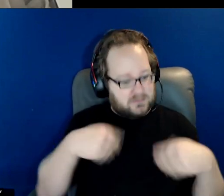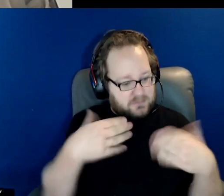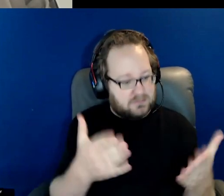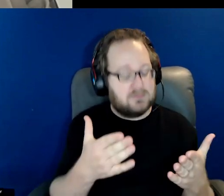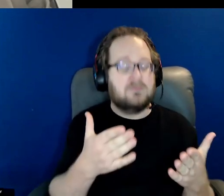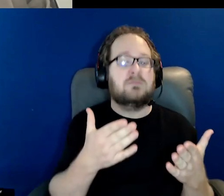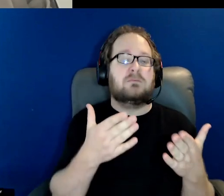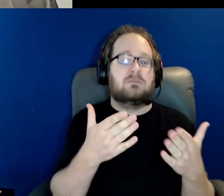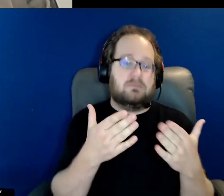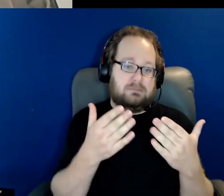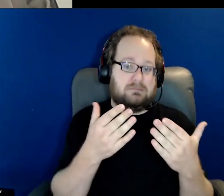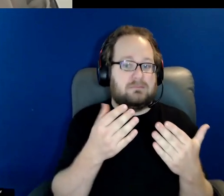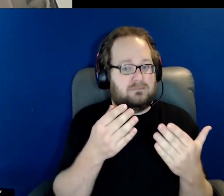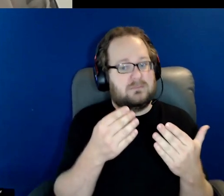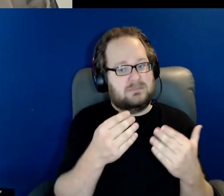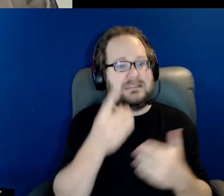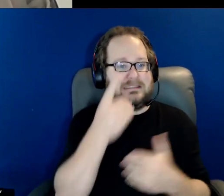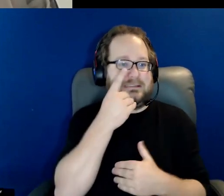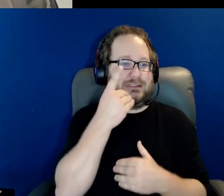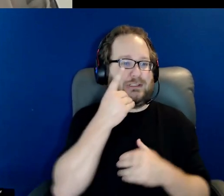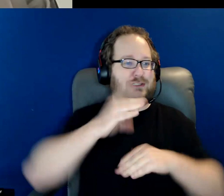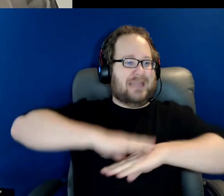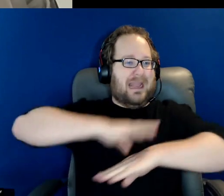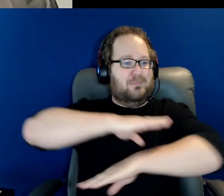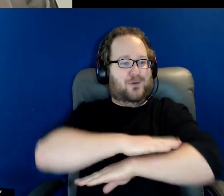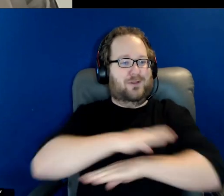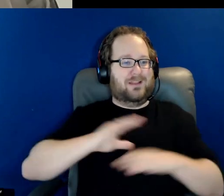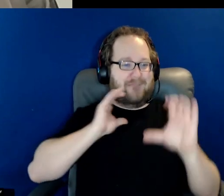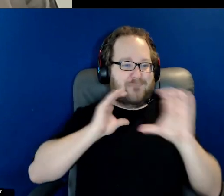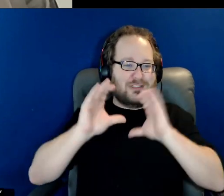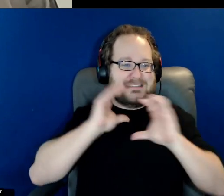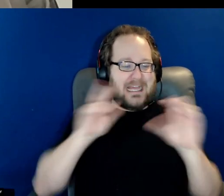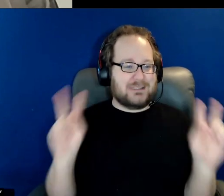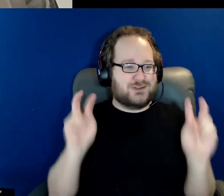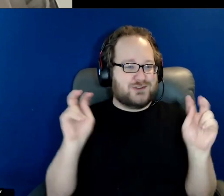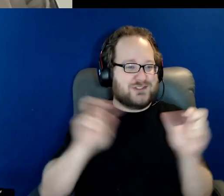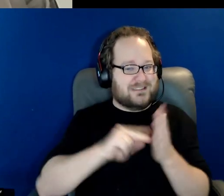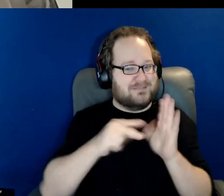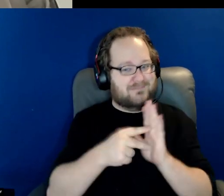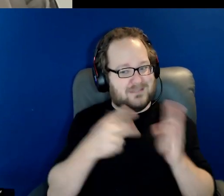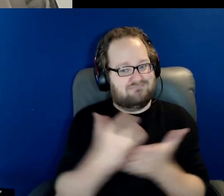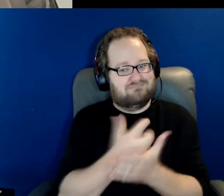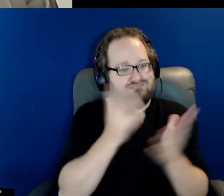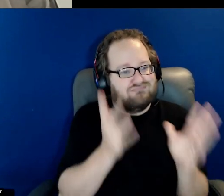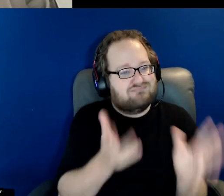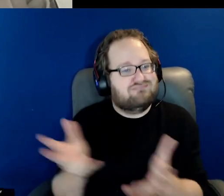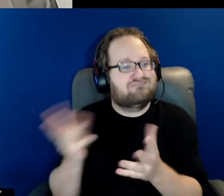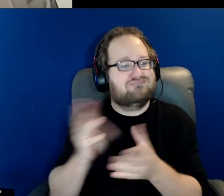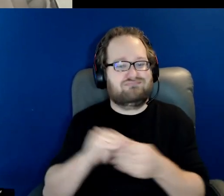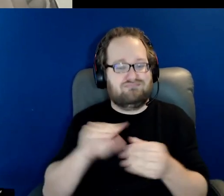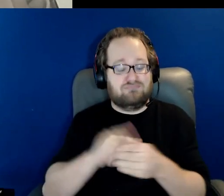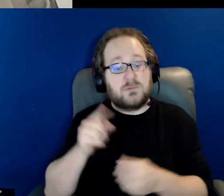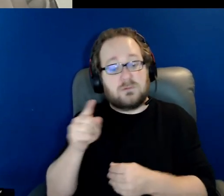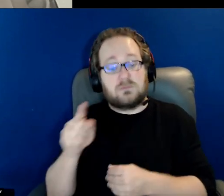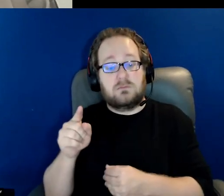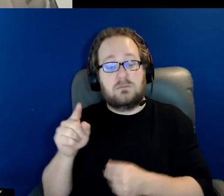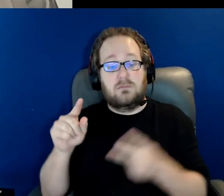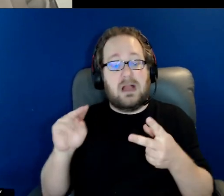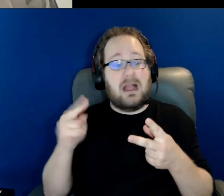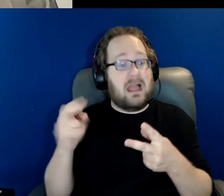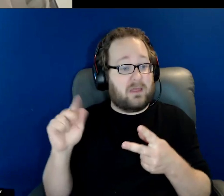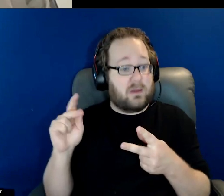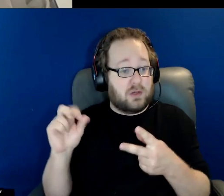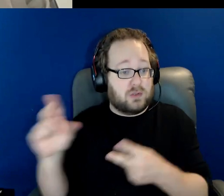times a day. Heather, you mentioned organizations like those that serve Meals on Wheels. It's great when there